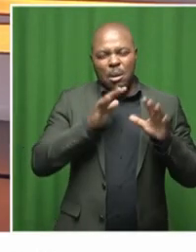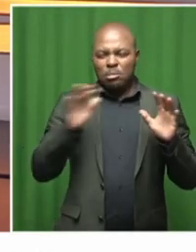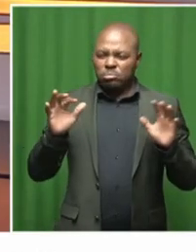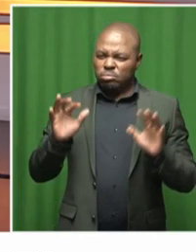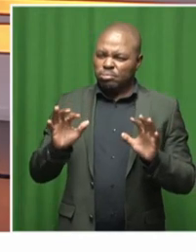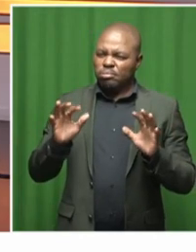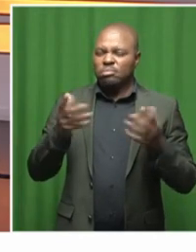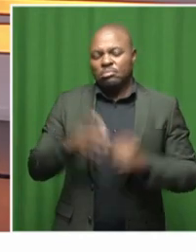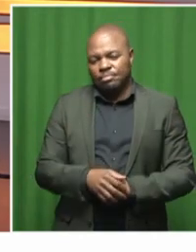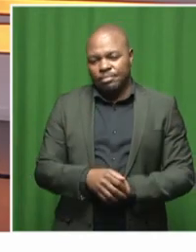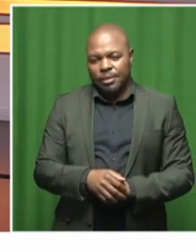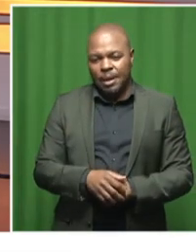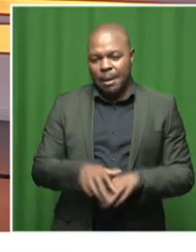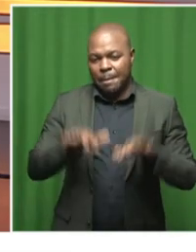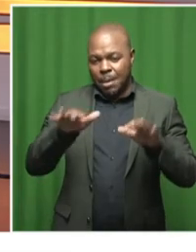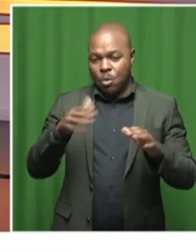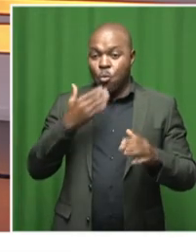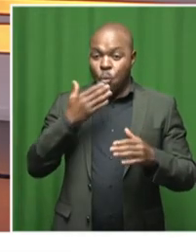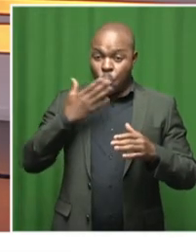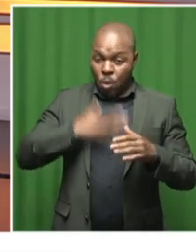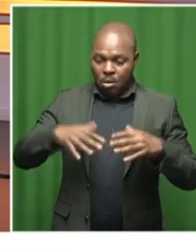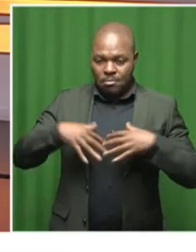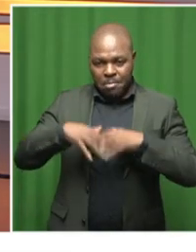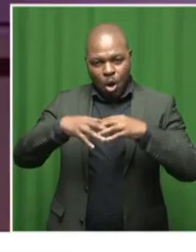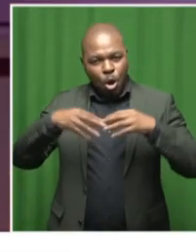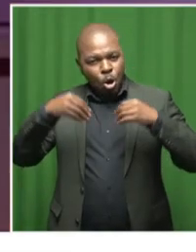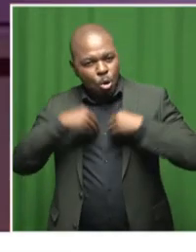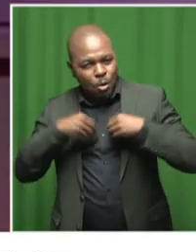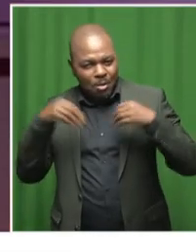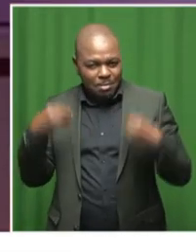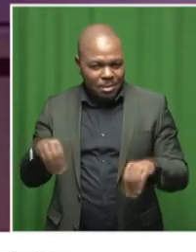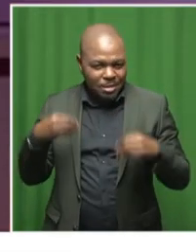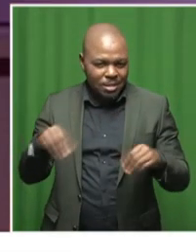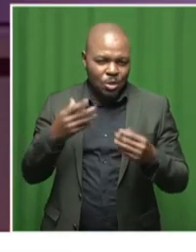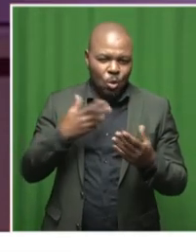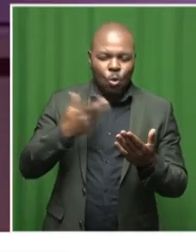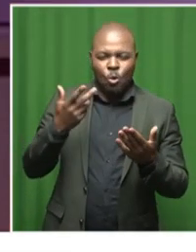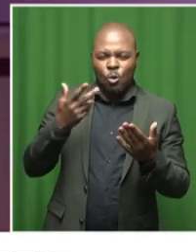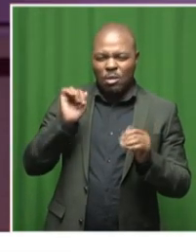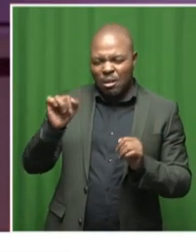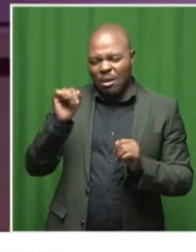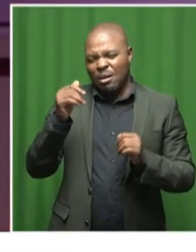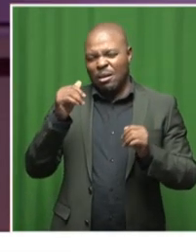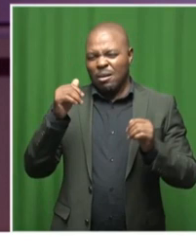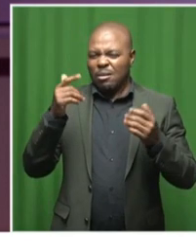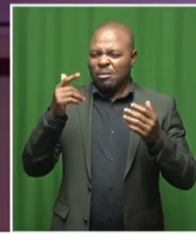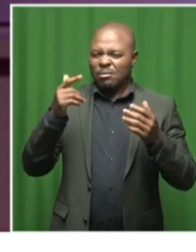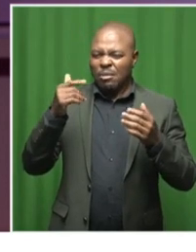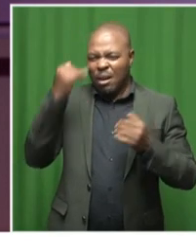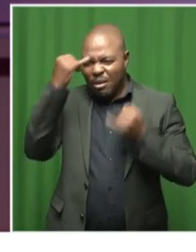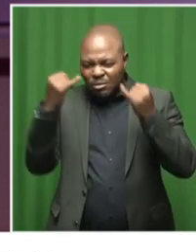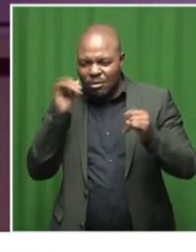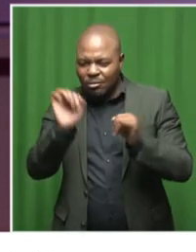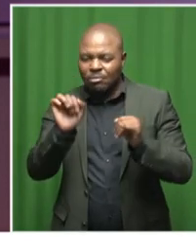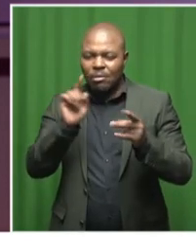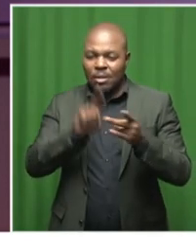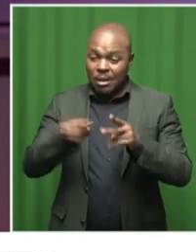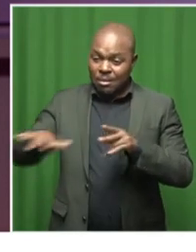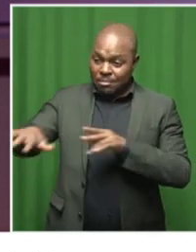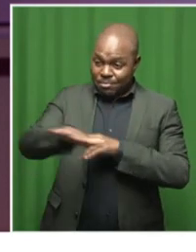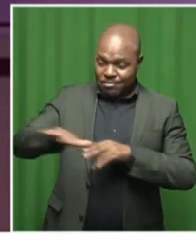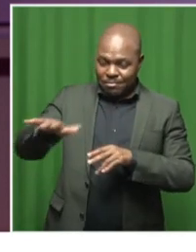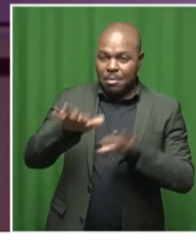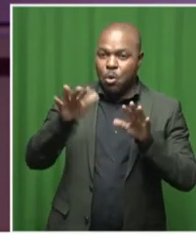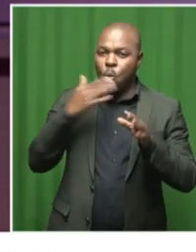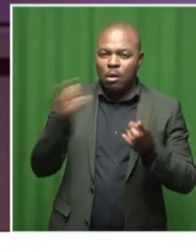and people who want to start their own businesses or crafts. So it's a great platform for people that want